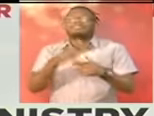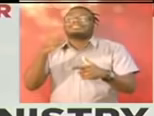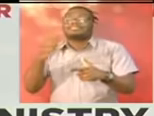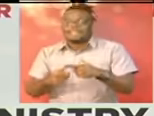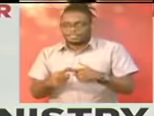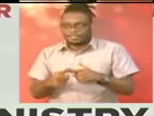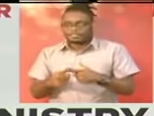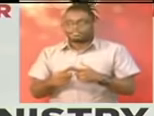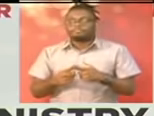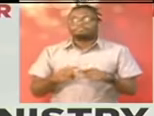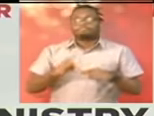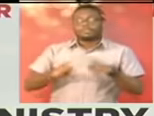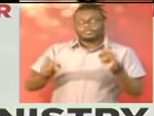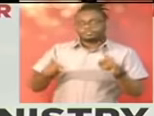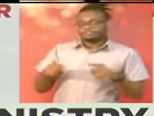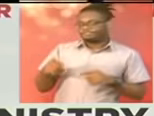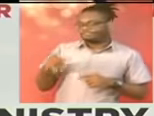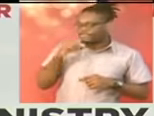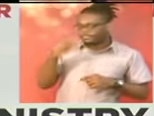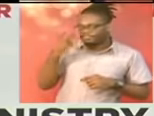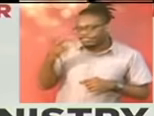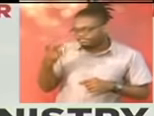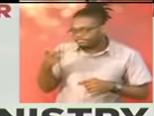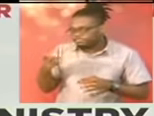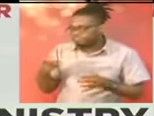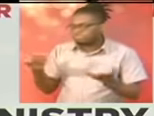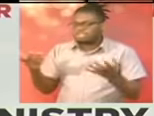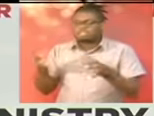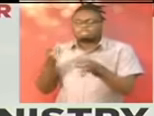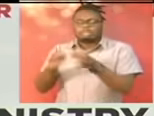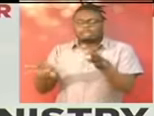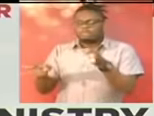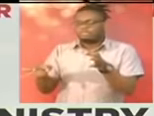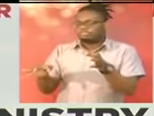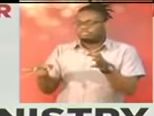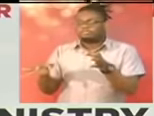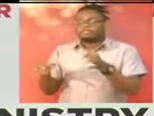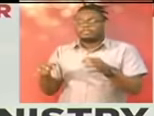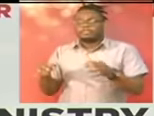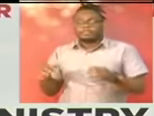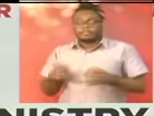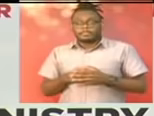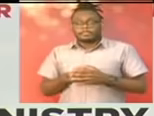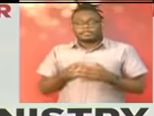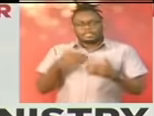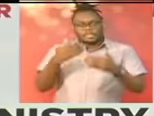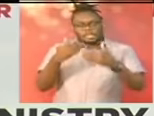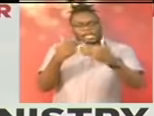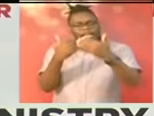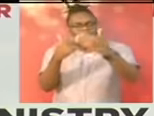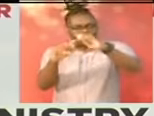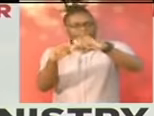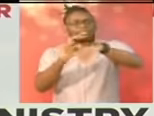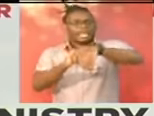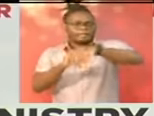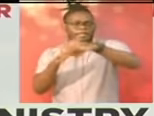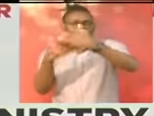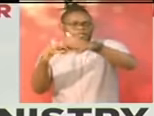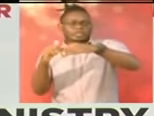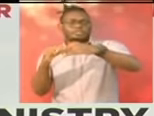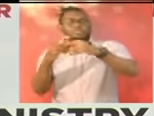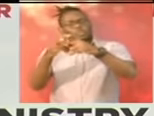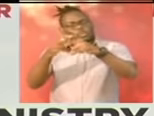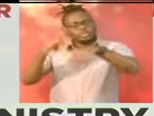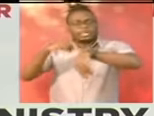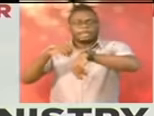that event was on the 9th, I believe, of June, and because it was what you would call a point event, like when people